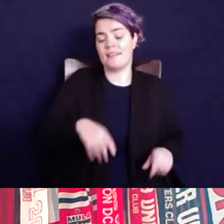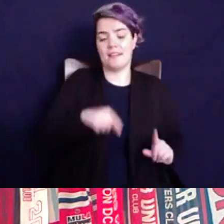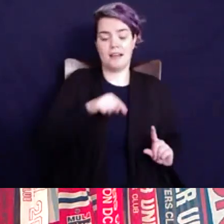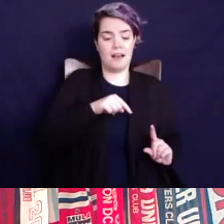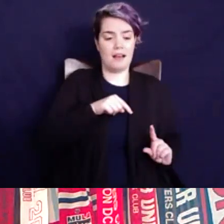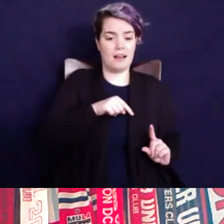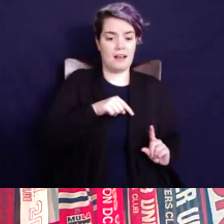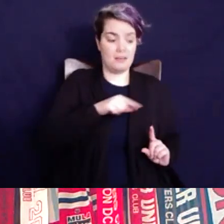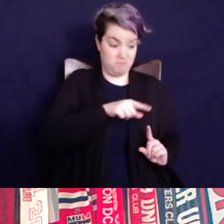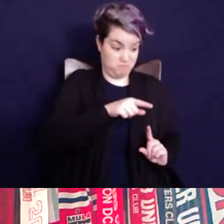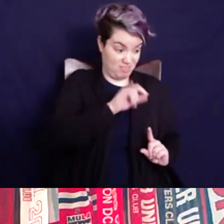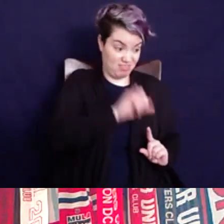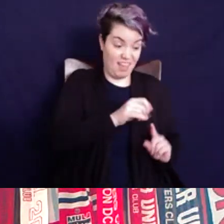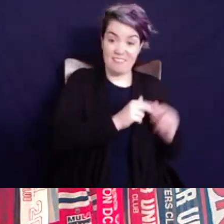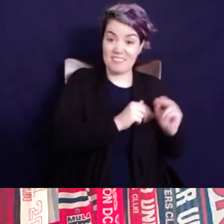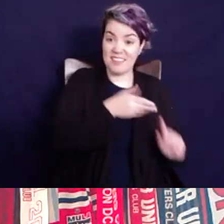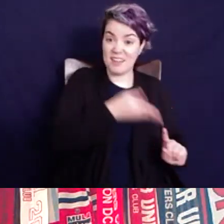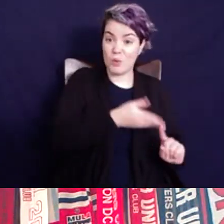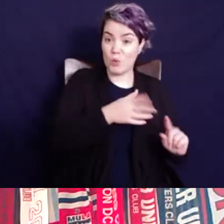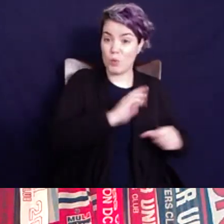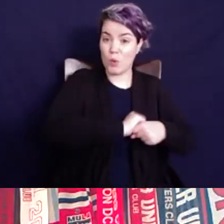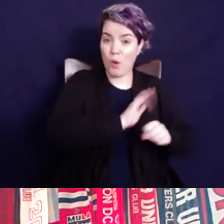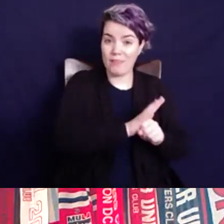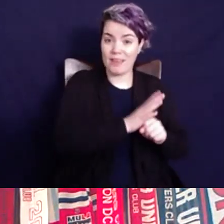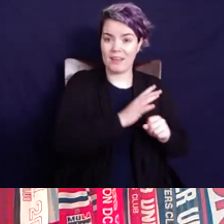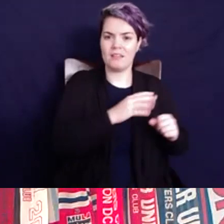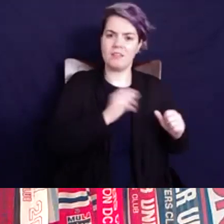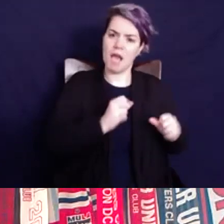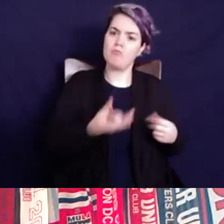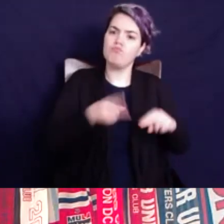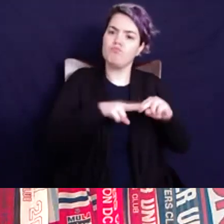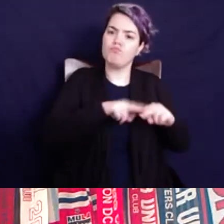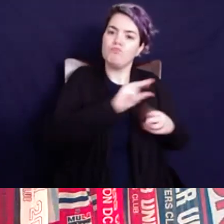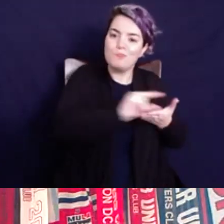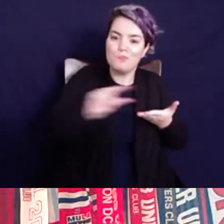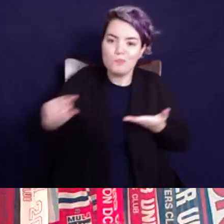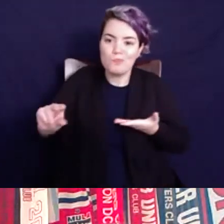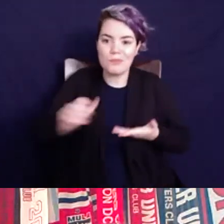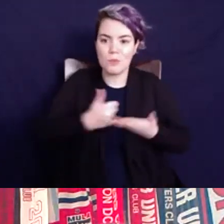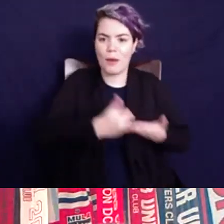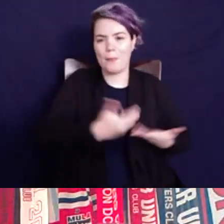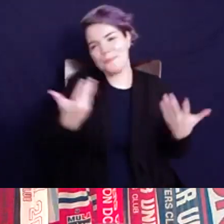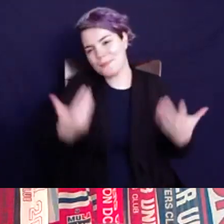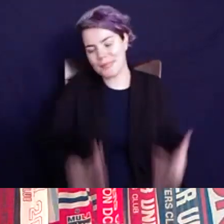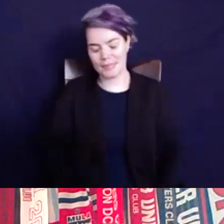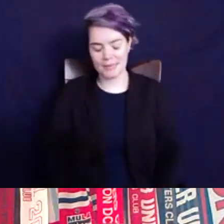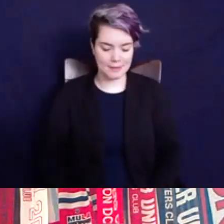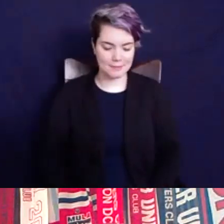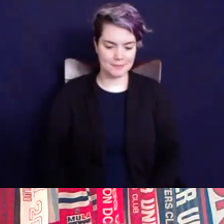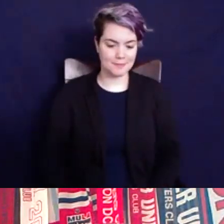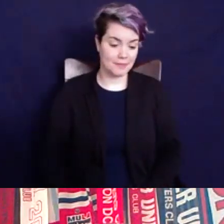where there are COVID outbreaks. I mean, there are things that you can do, I think, with state monies as well, that